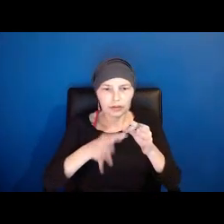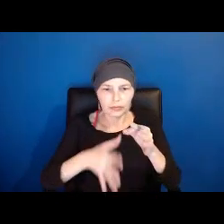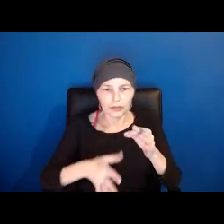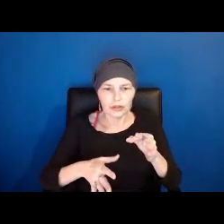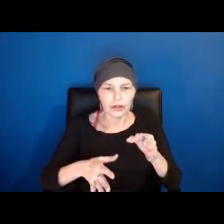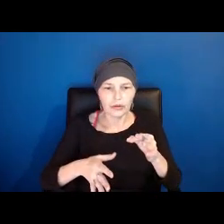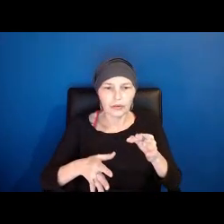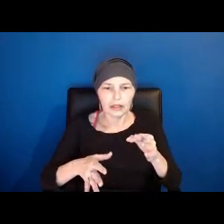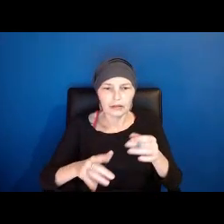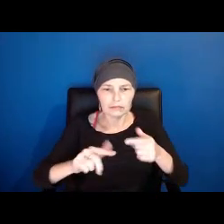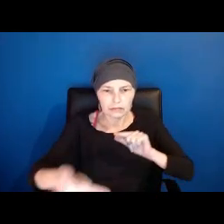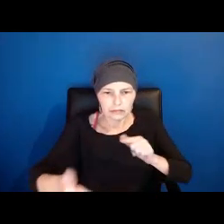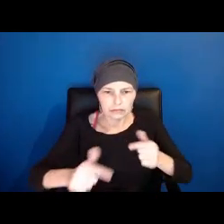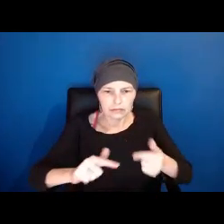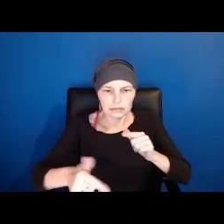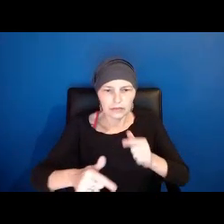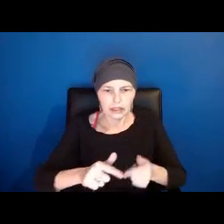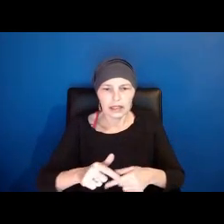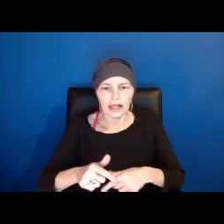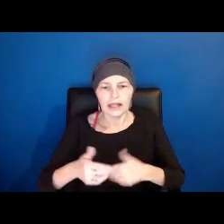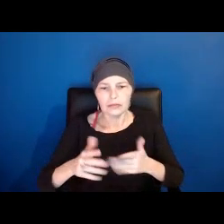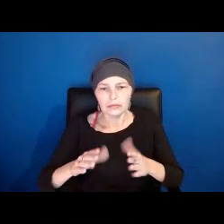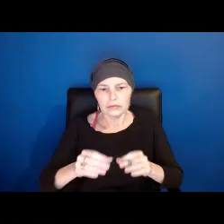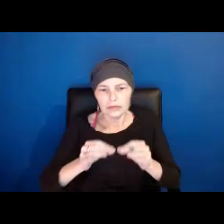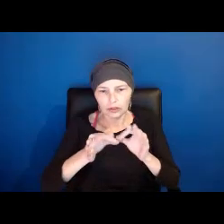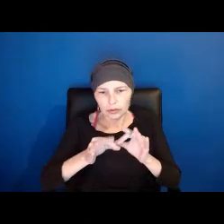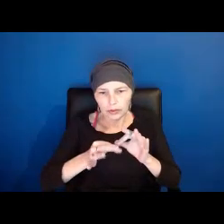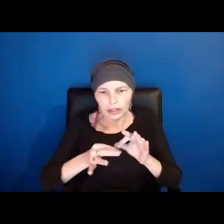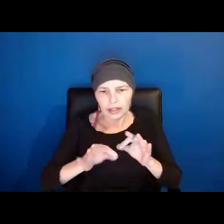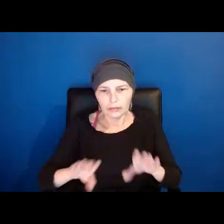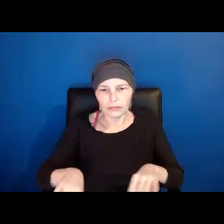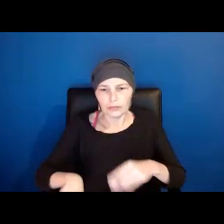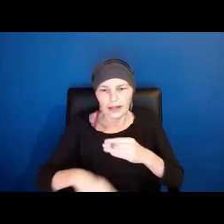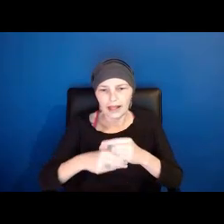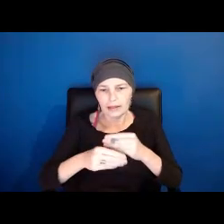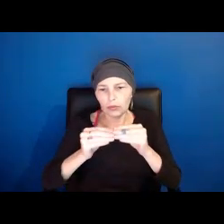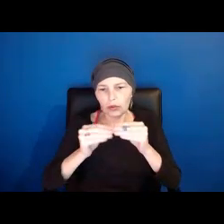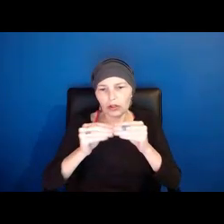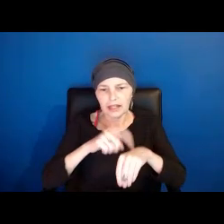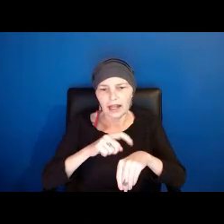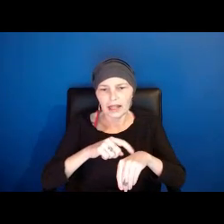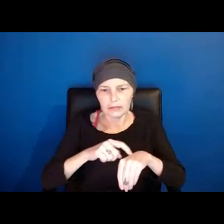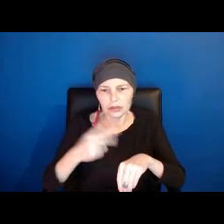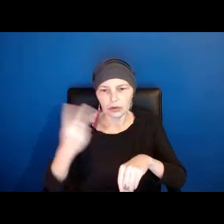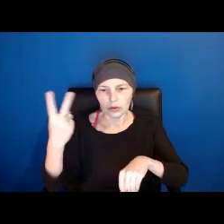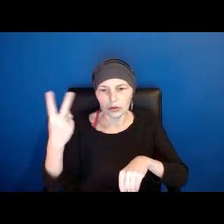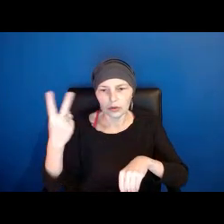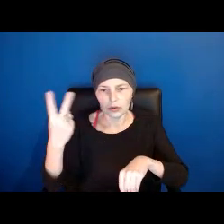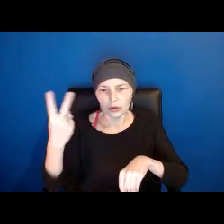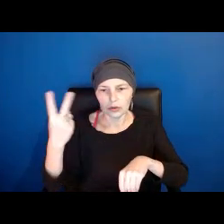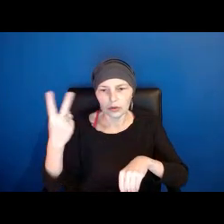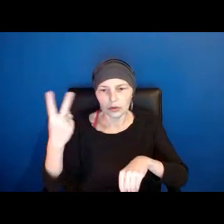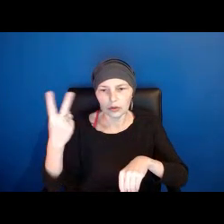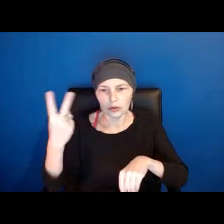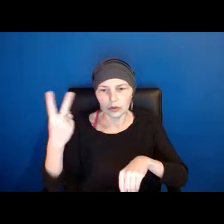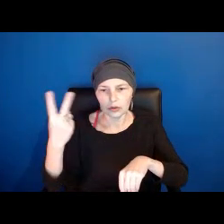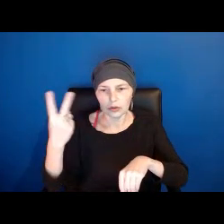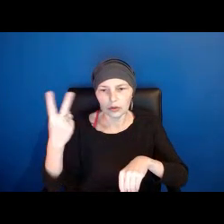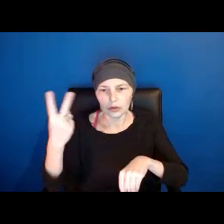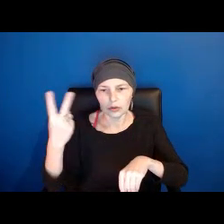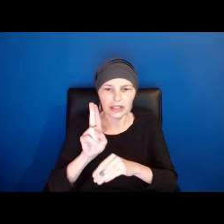So we will run the 2-minute timer twice, just to make sure that you have enough time to make your comment. If you're using your